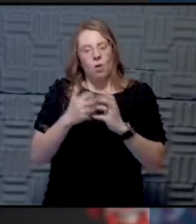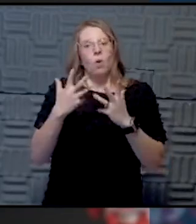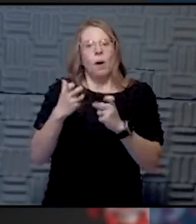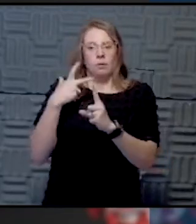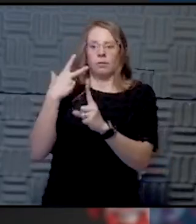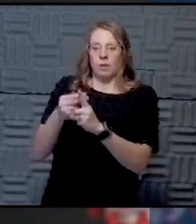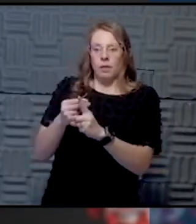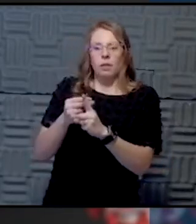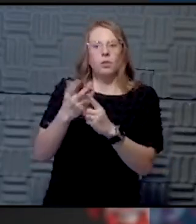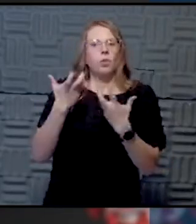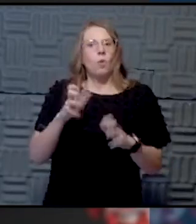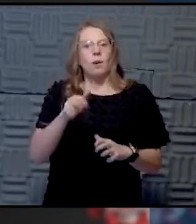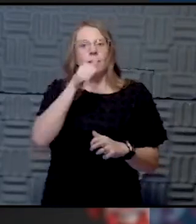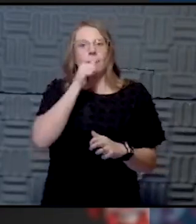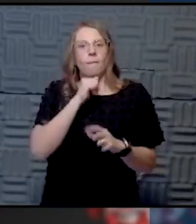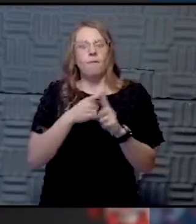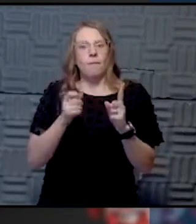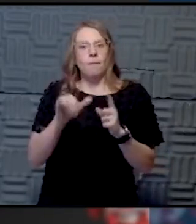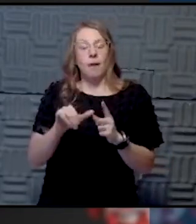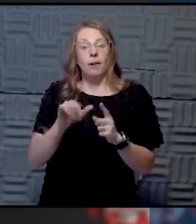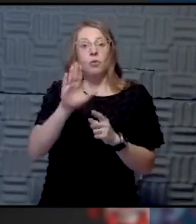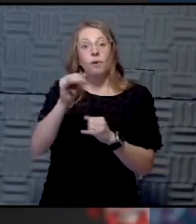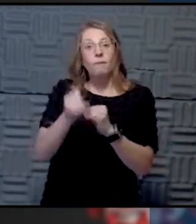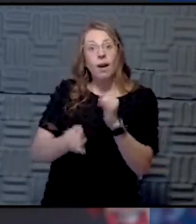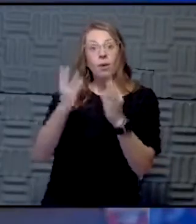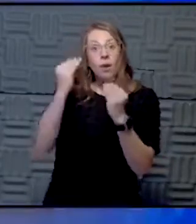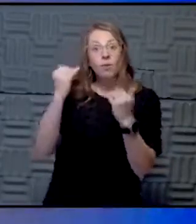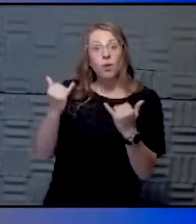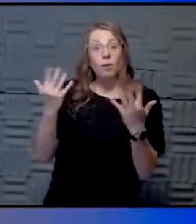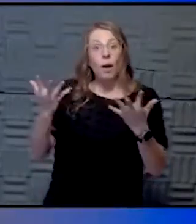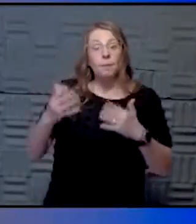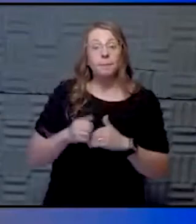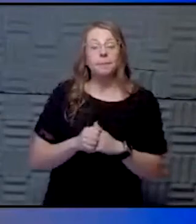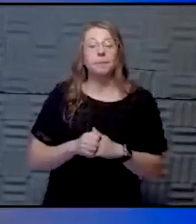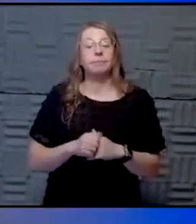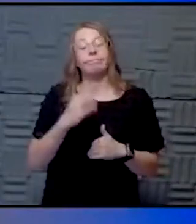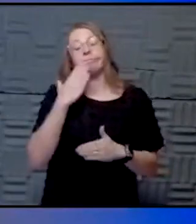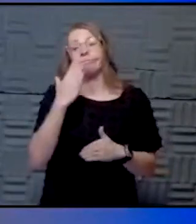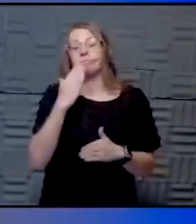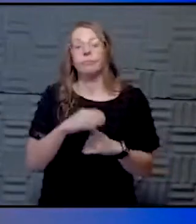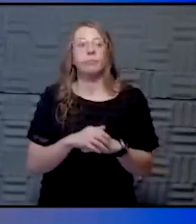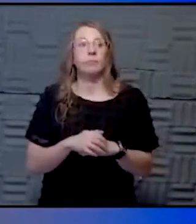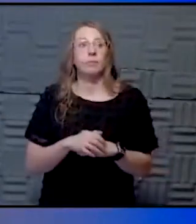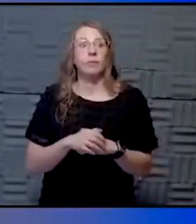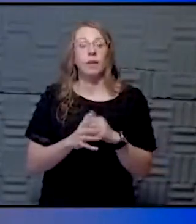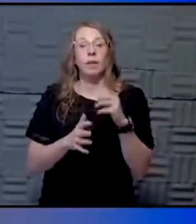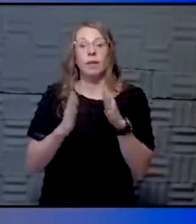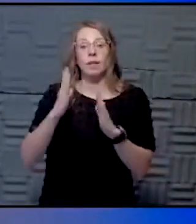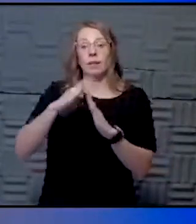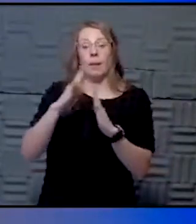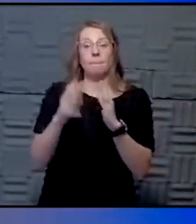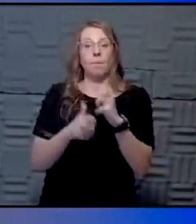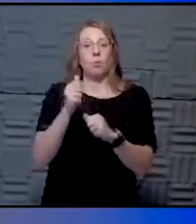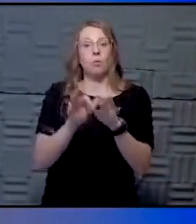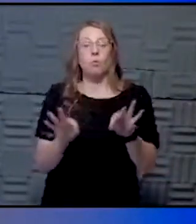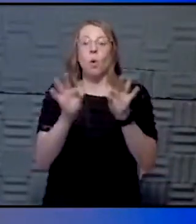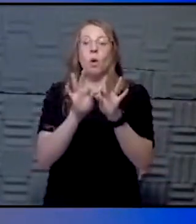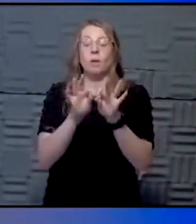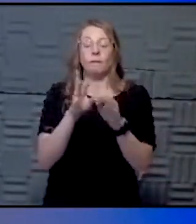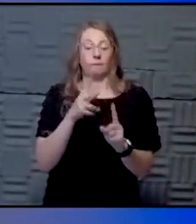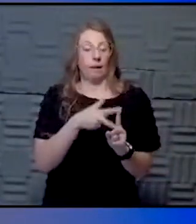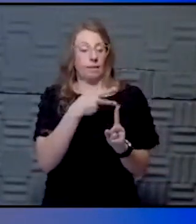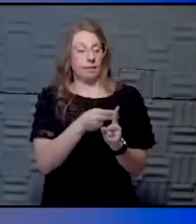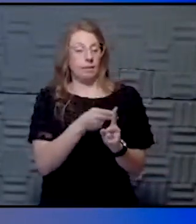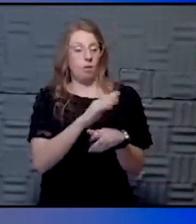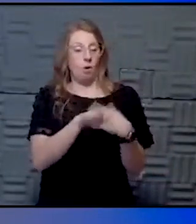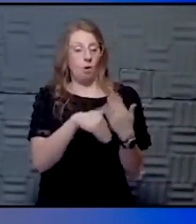have to suffer from it. Dr. Wieneke, final thoughts from today. Thanks. I think the biggest thing is vaccine, all